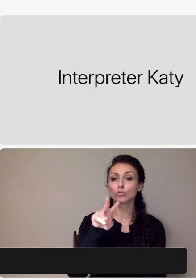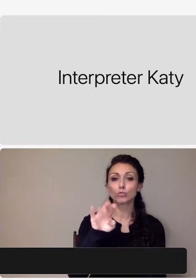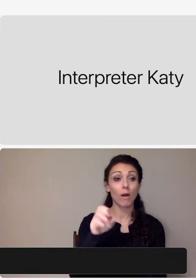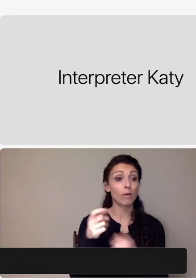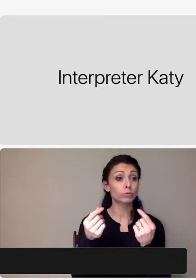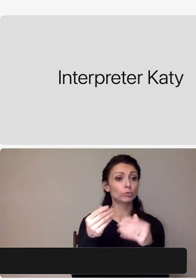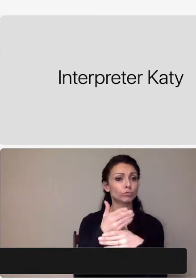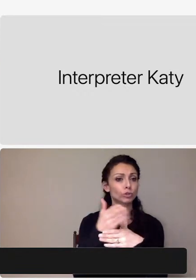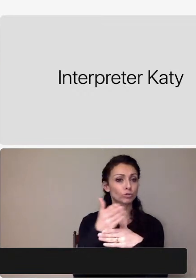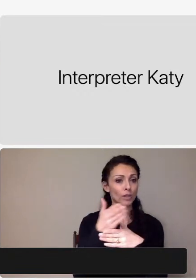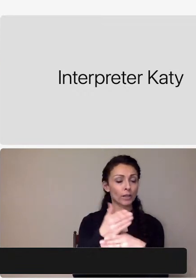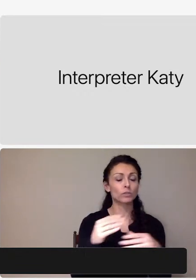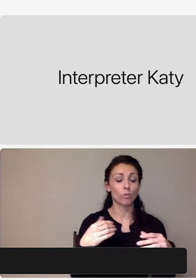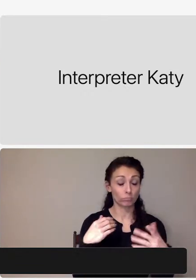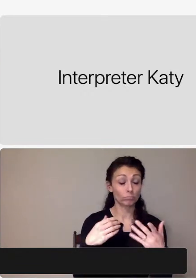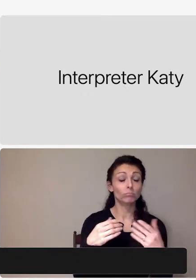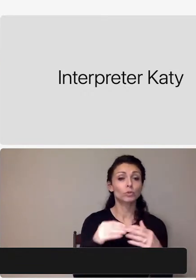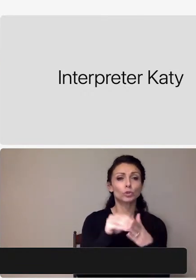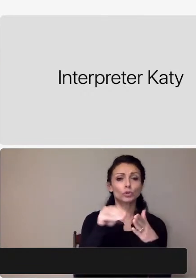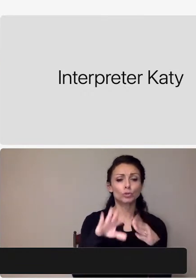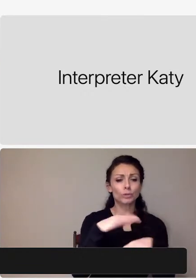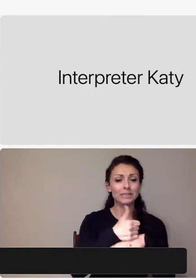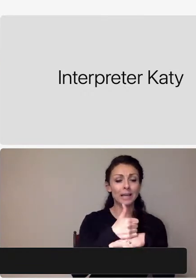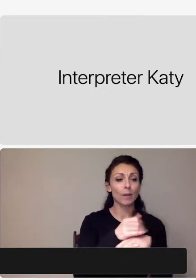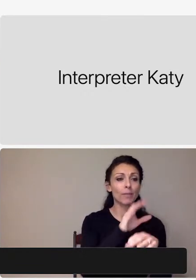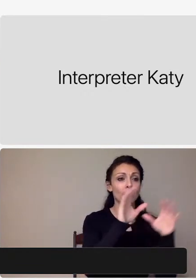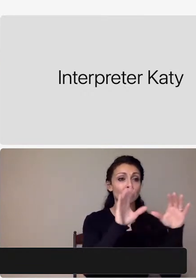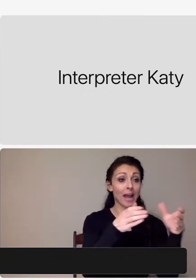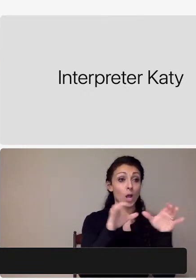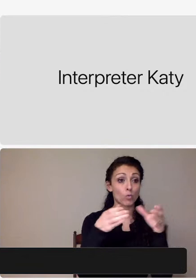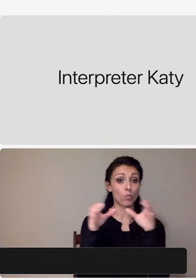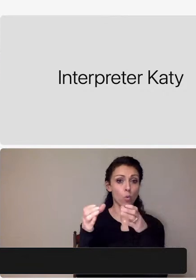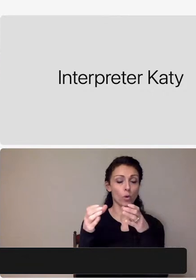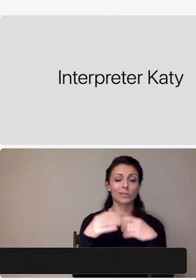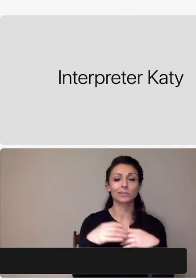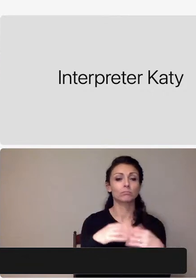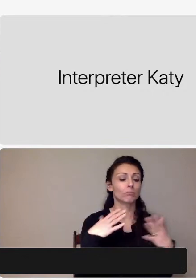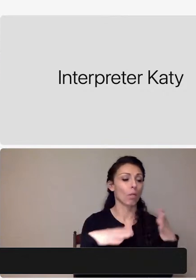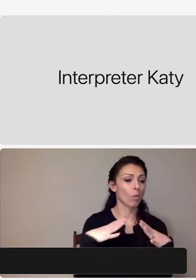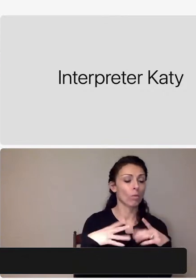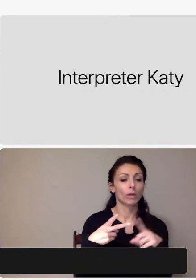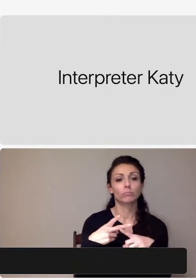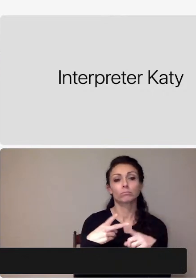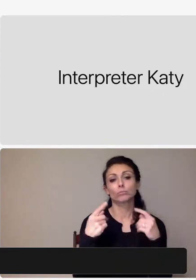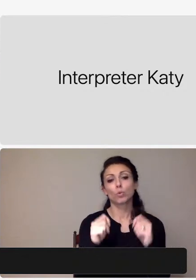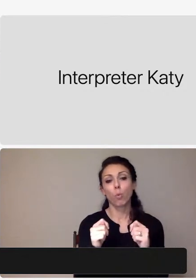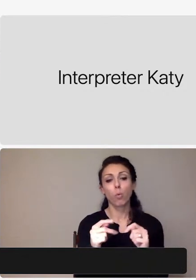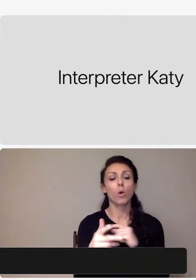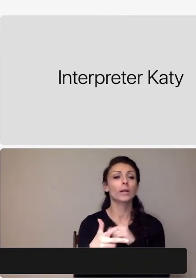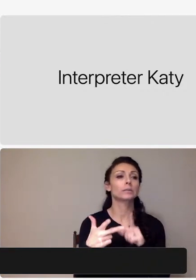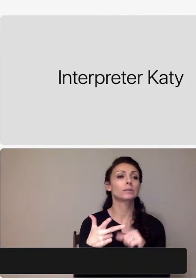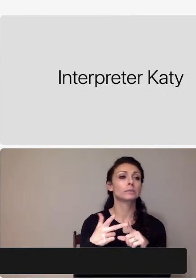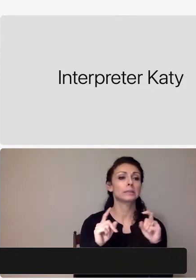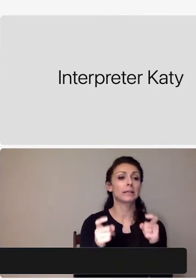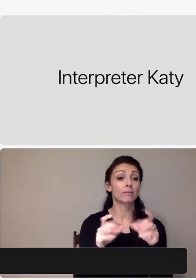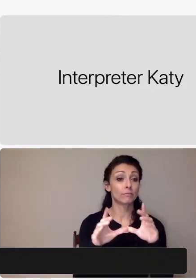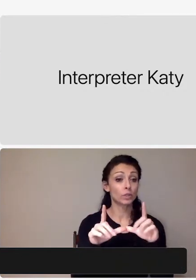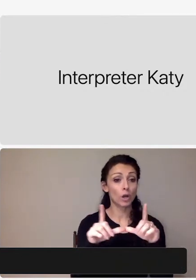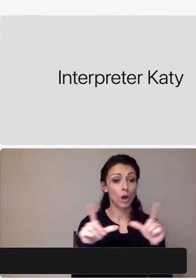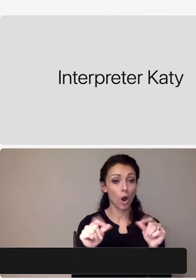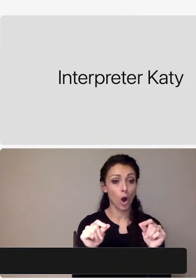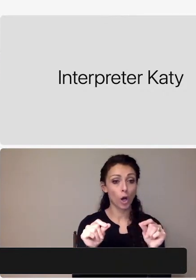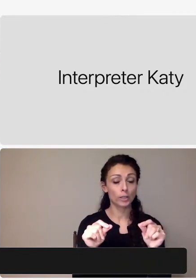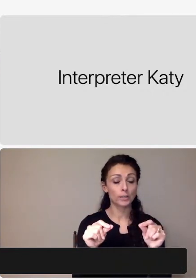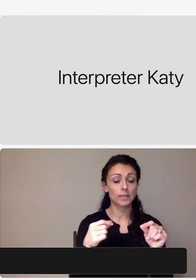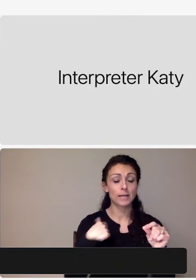they had it categorized as far as what clothing and toys and gift cards and i just it